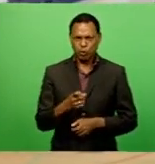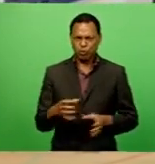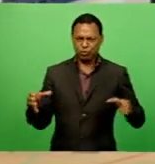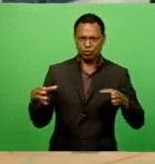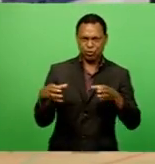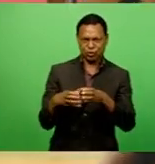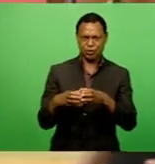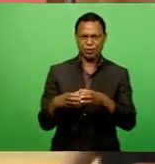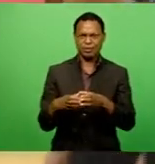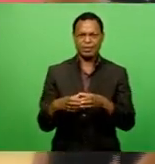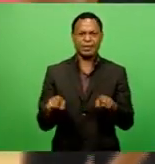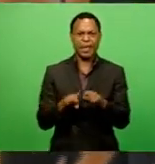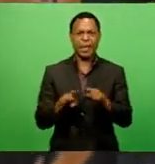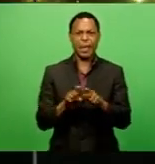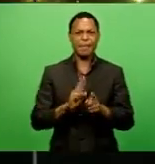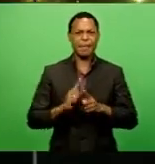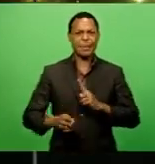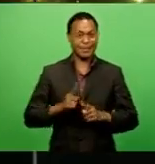similar exercise.